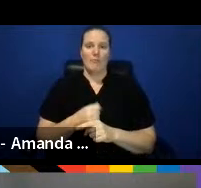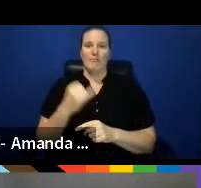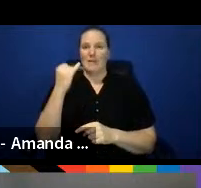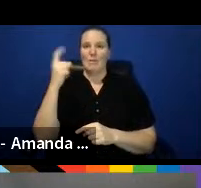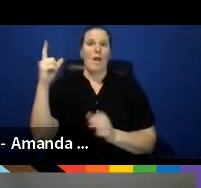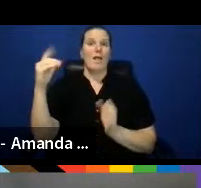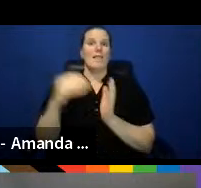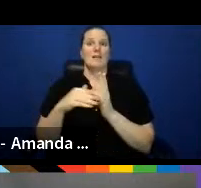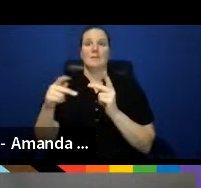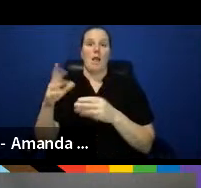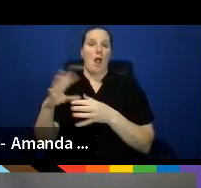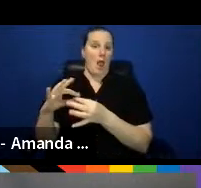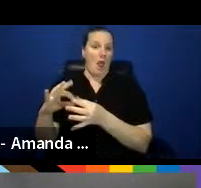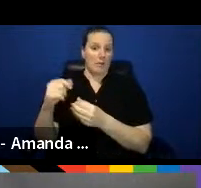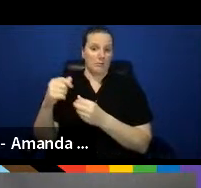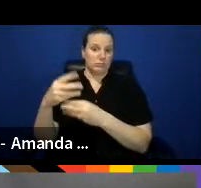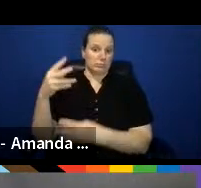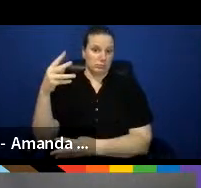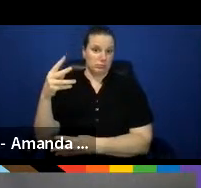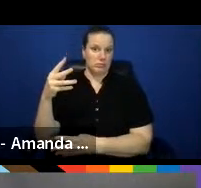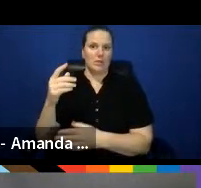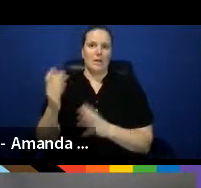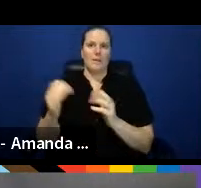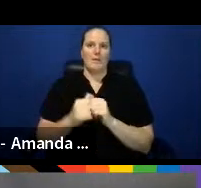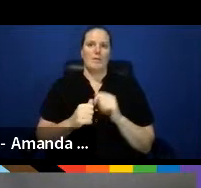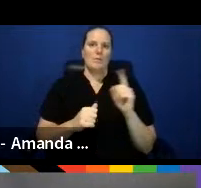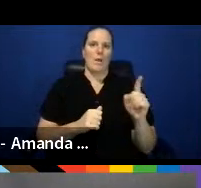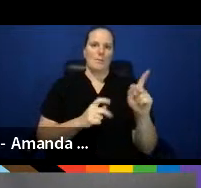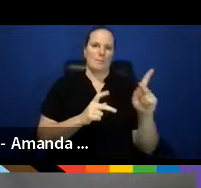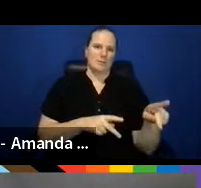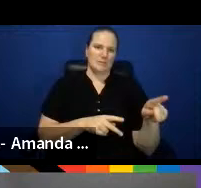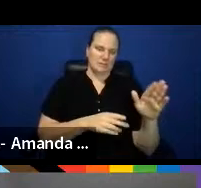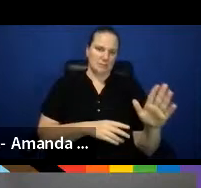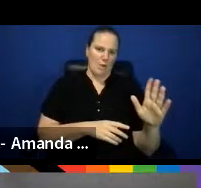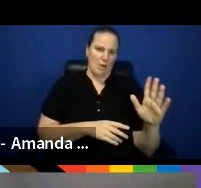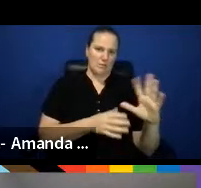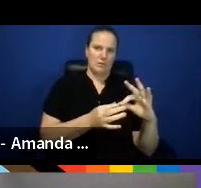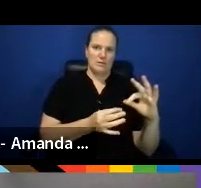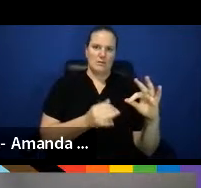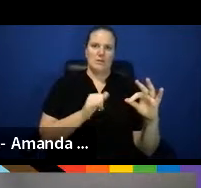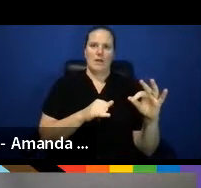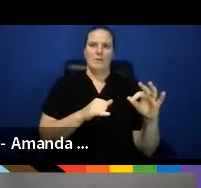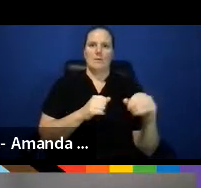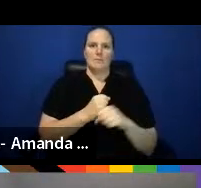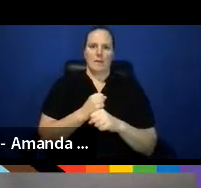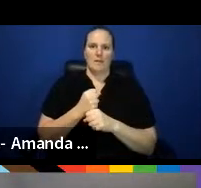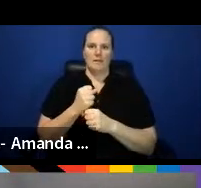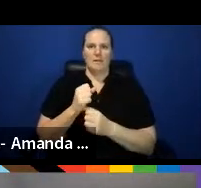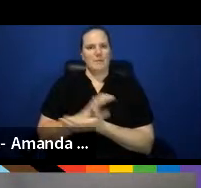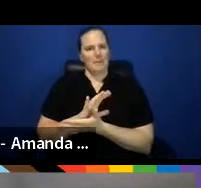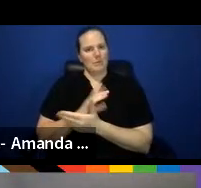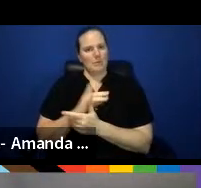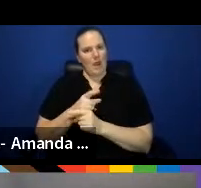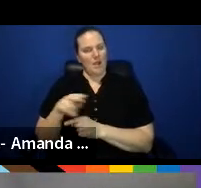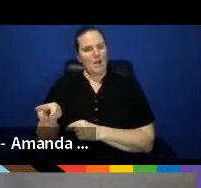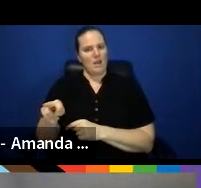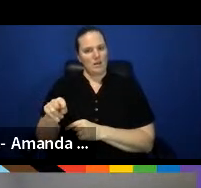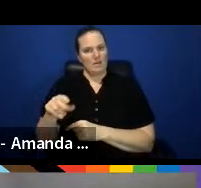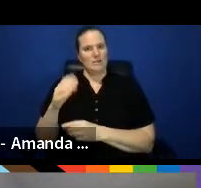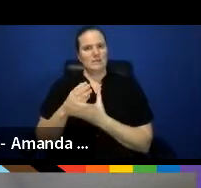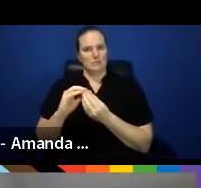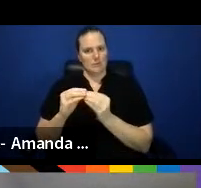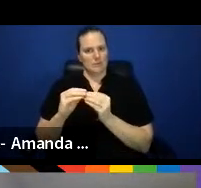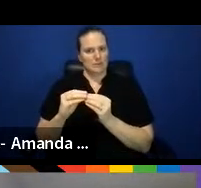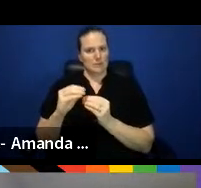1,000 people comment on something versus one person commenting on something, that's going to make the papers, right? And there will be some